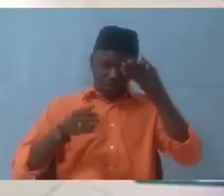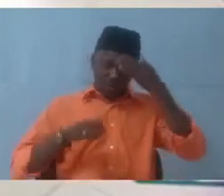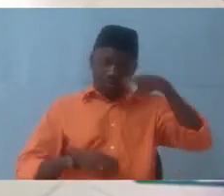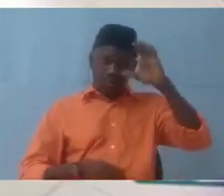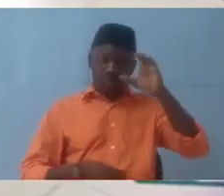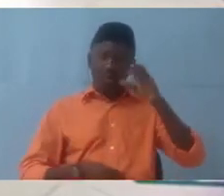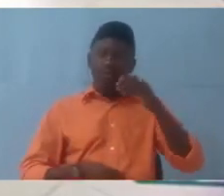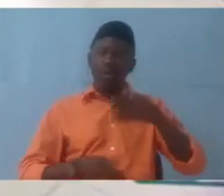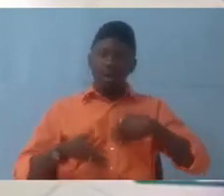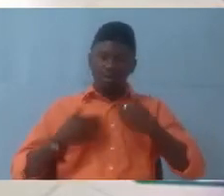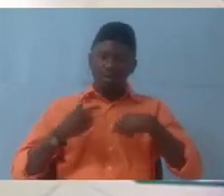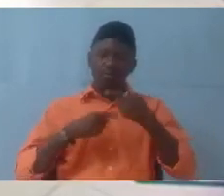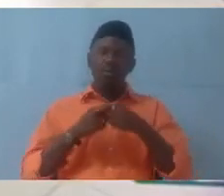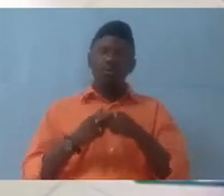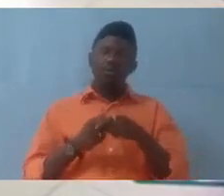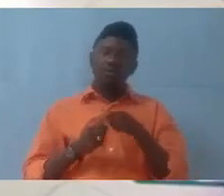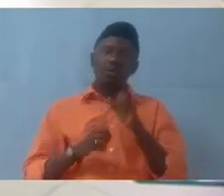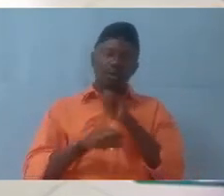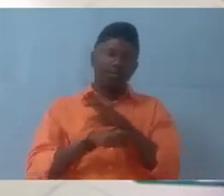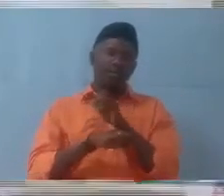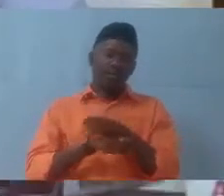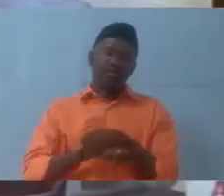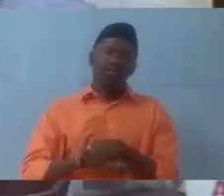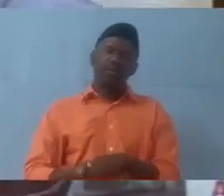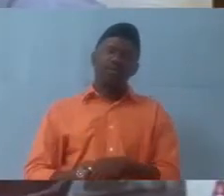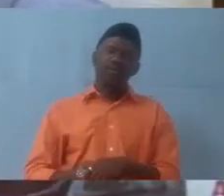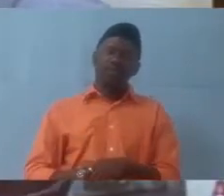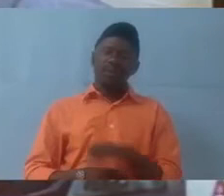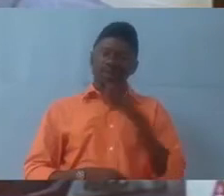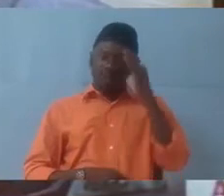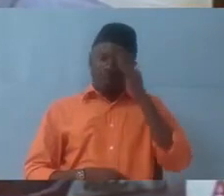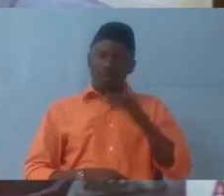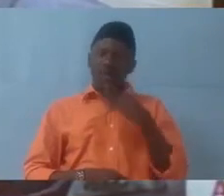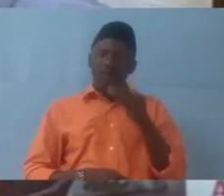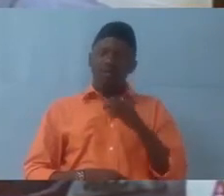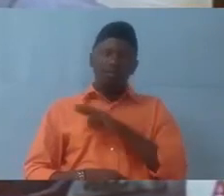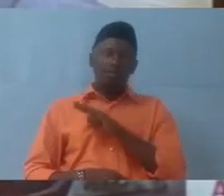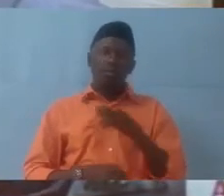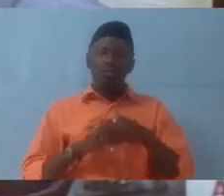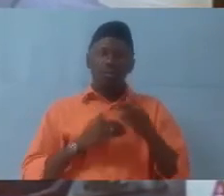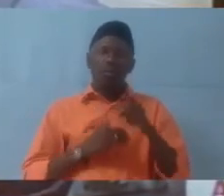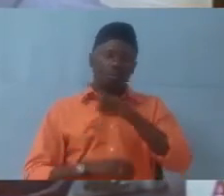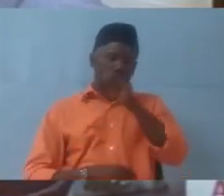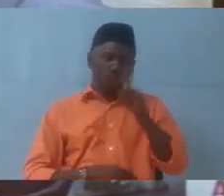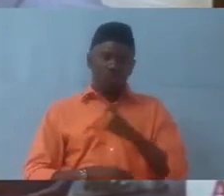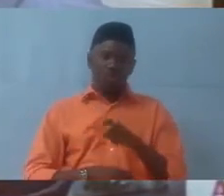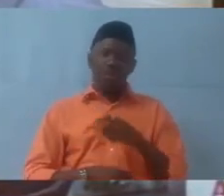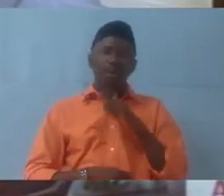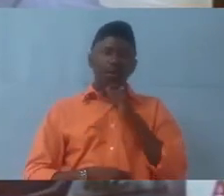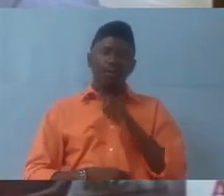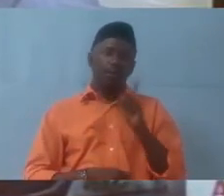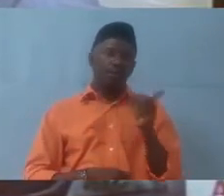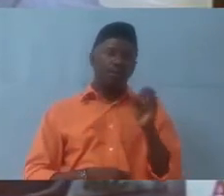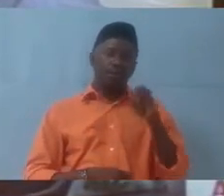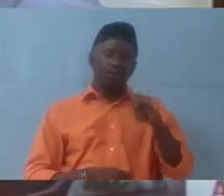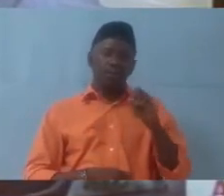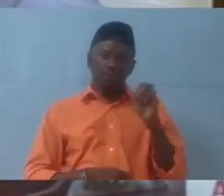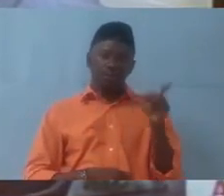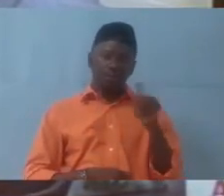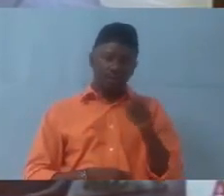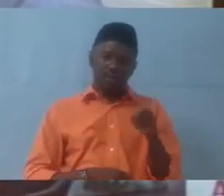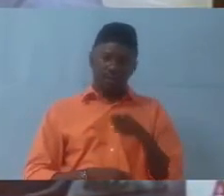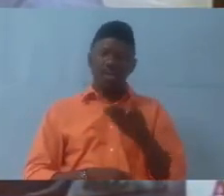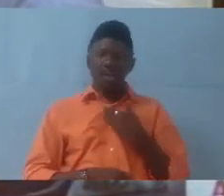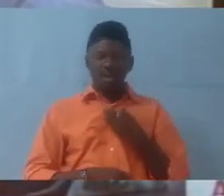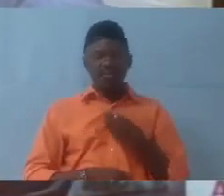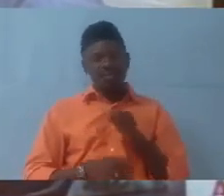Thank you. If there are no further questions, Mr. Gomez, if you have concluding remarks to make, you may please proceed now to make them. Sir Gomez, so I